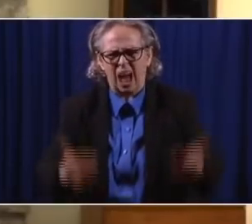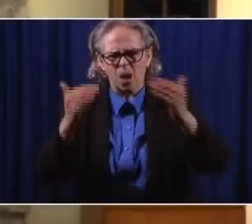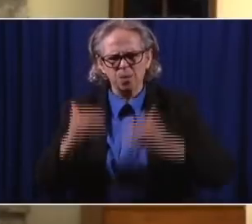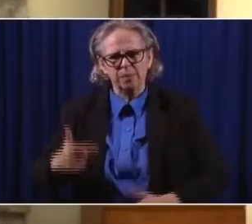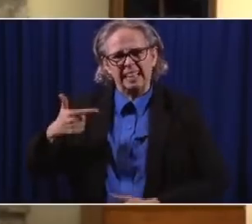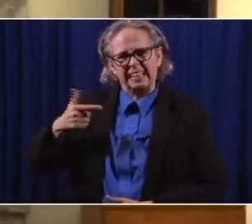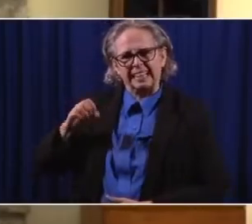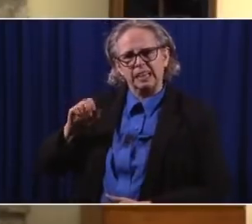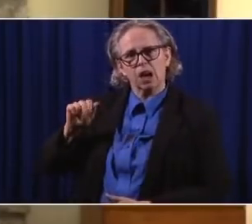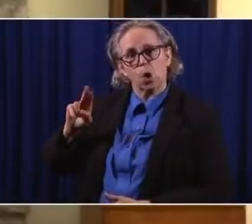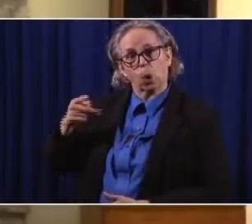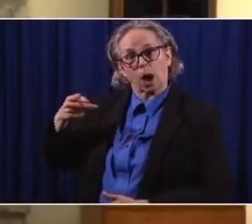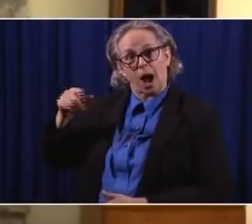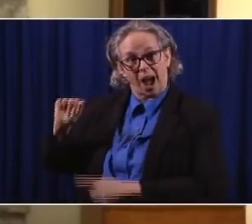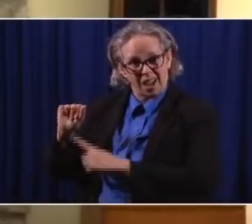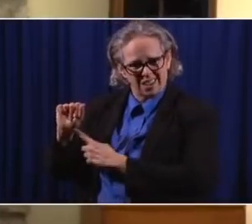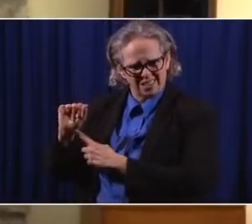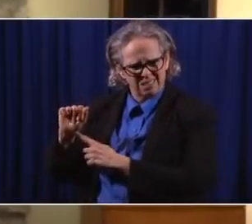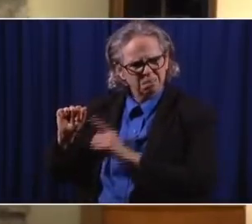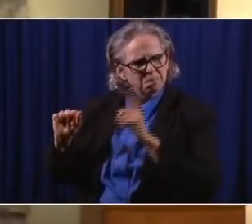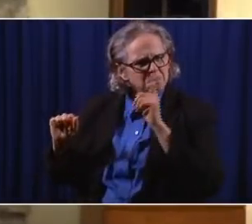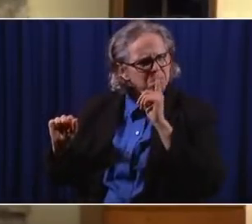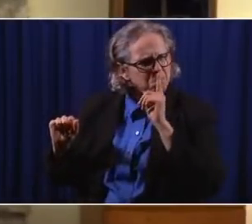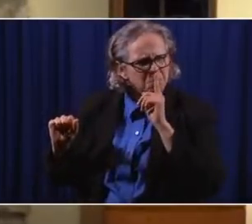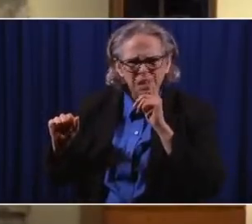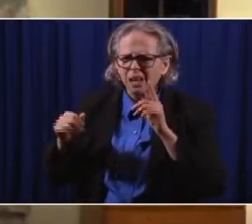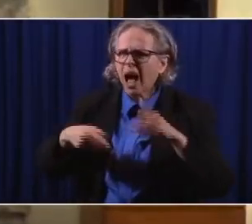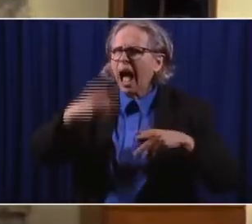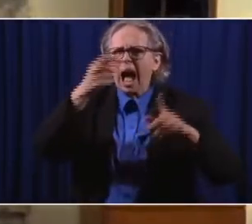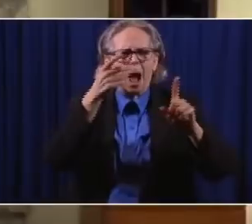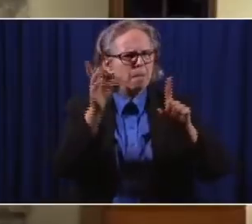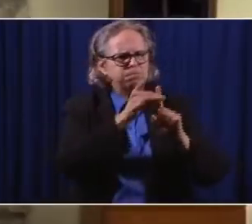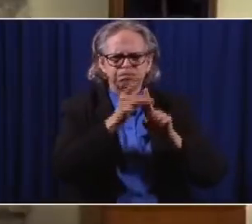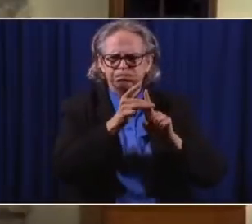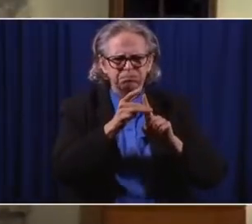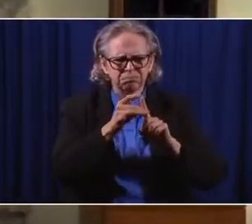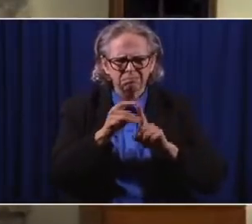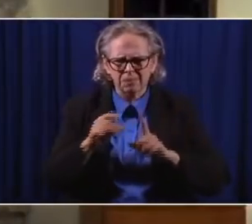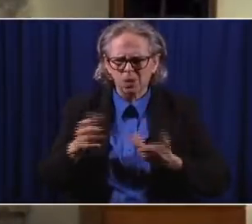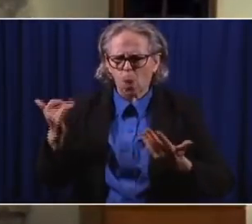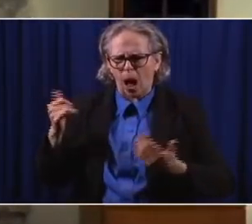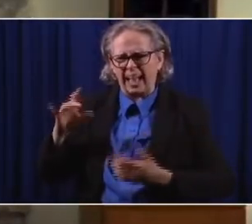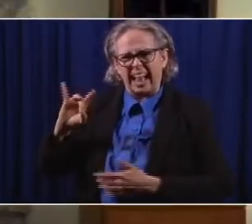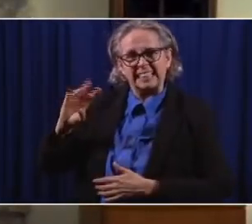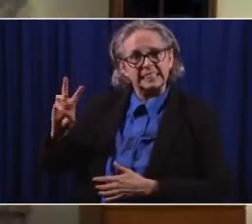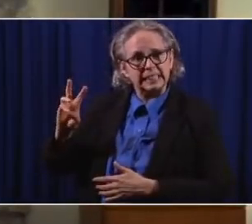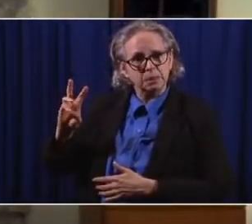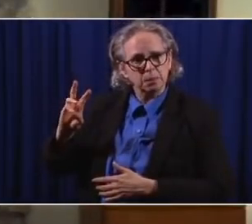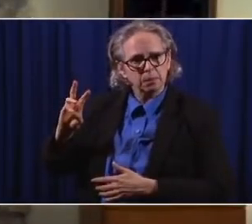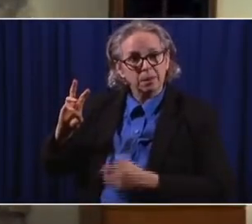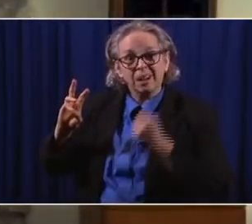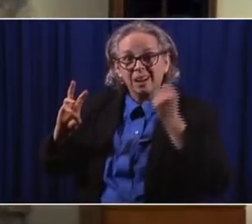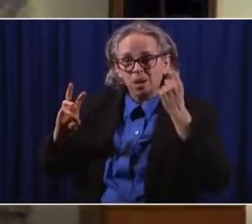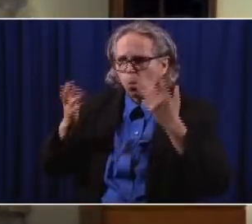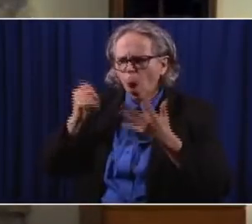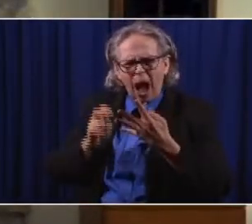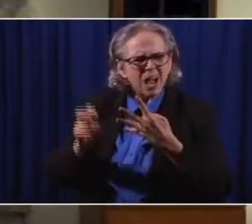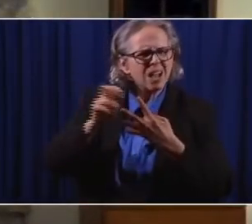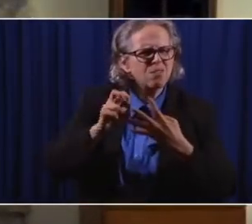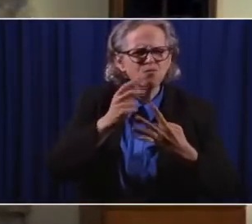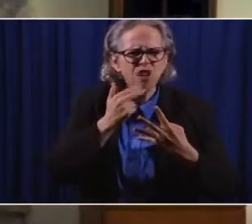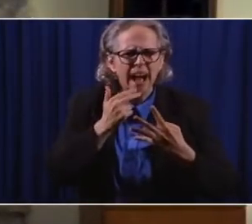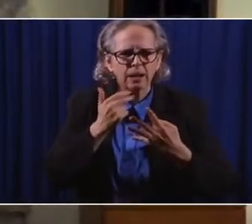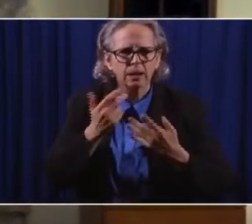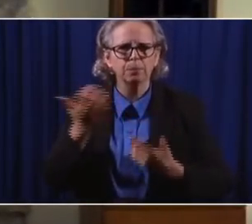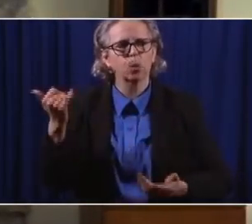they are red for the first time this week. The county has seen sustained increase in new cases and outpatient visits. Social gatherings have